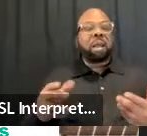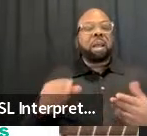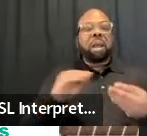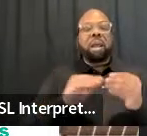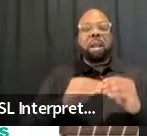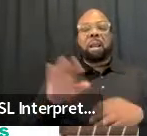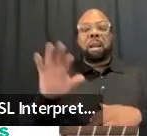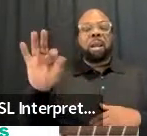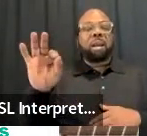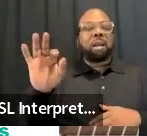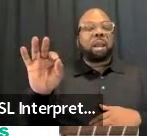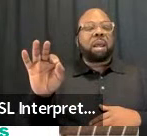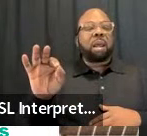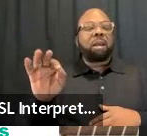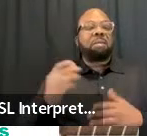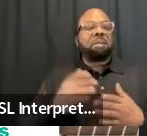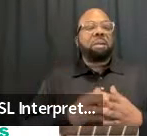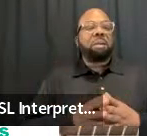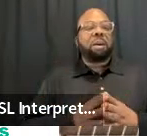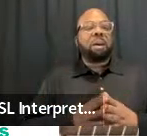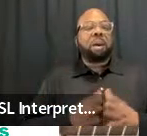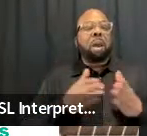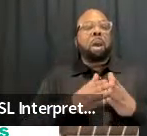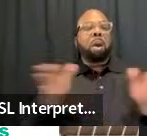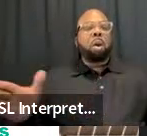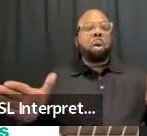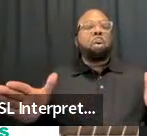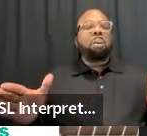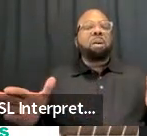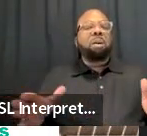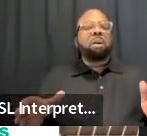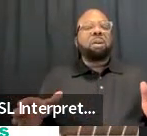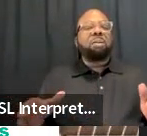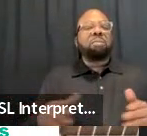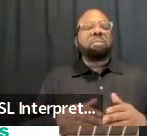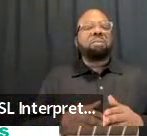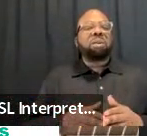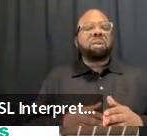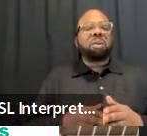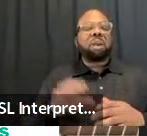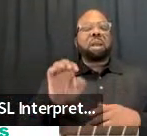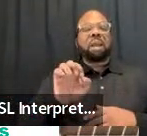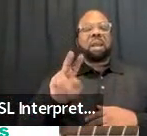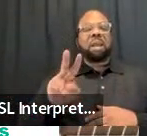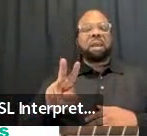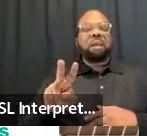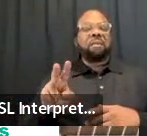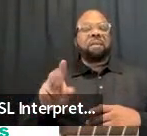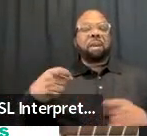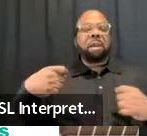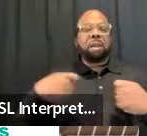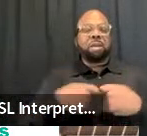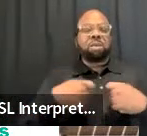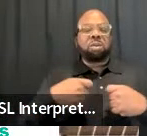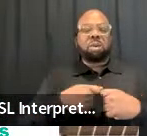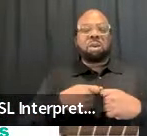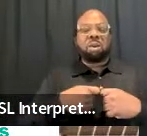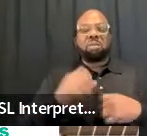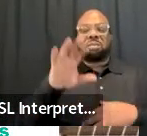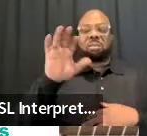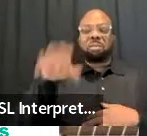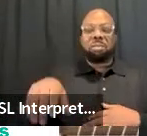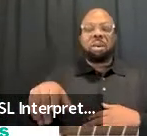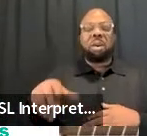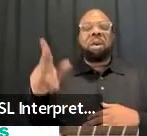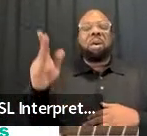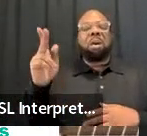EV charging facilities. Imagine a gas station of the future, a freestanding facility where people can come and park their cars and charge